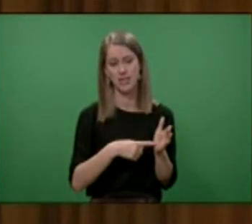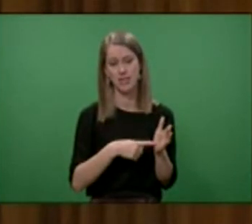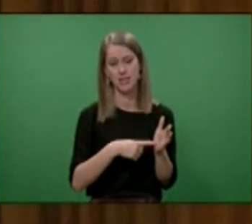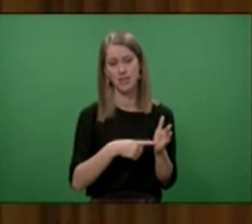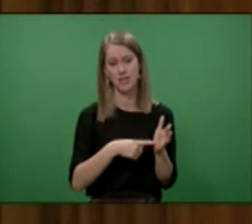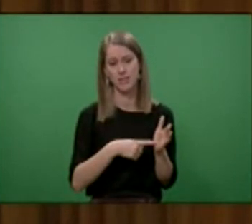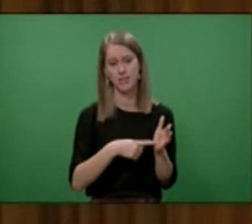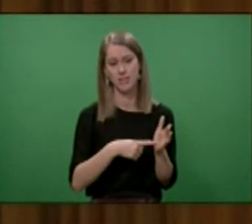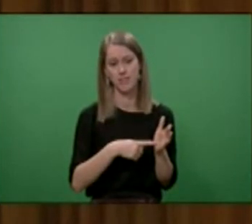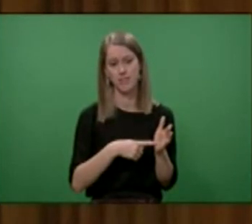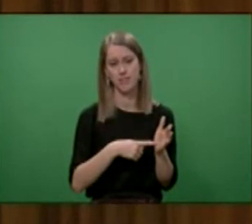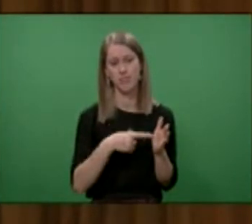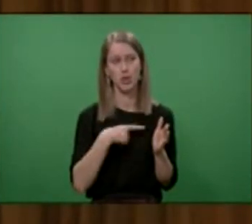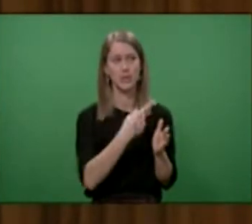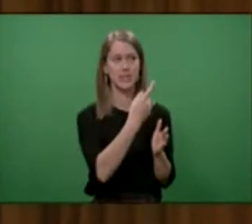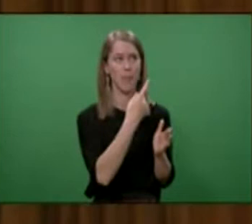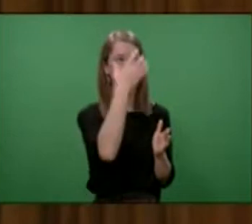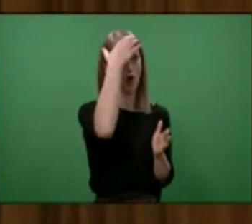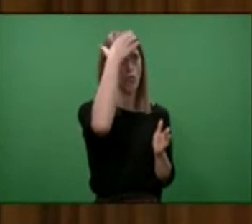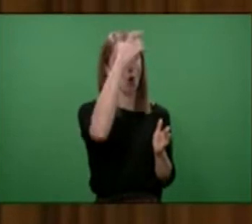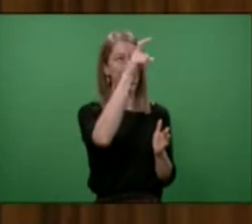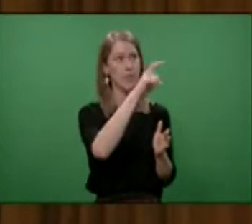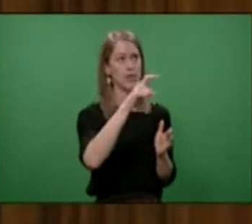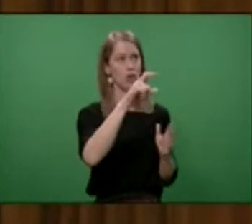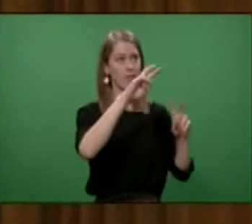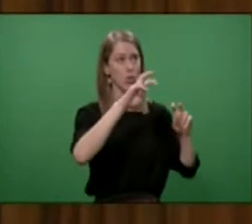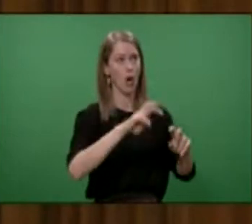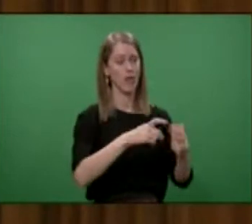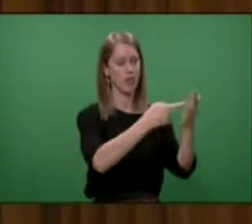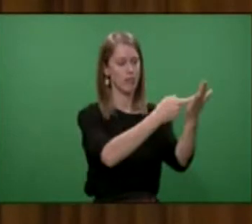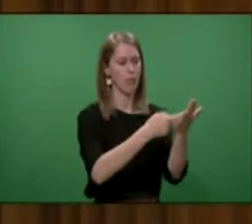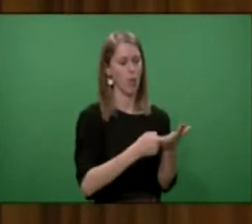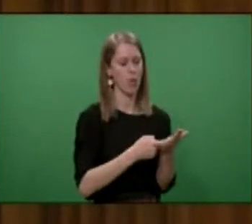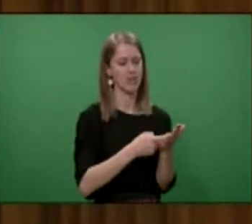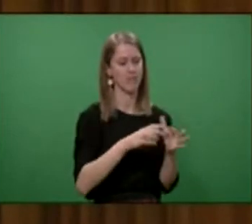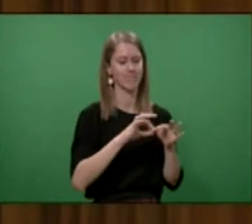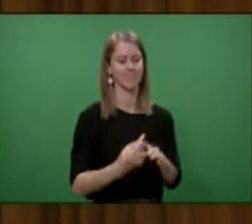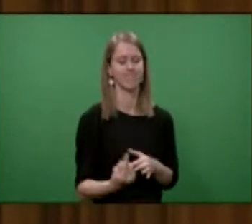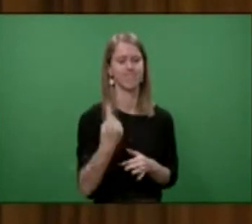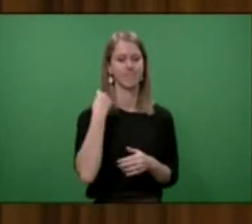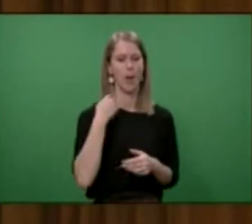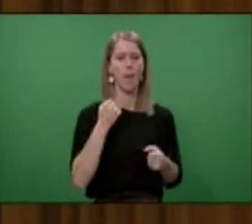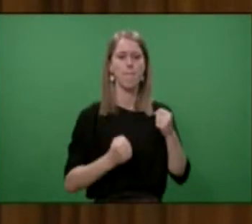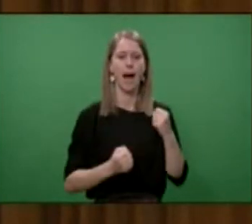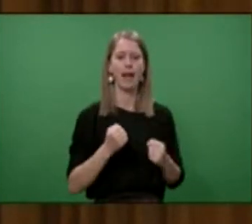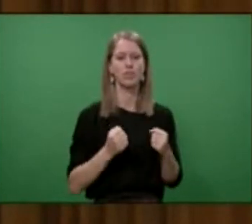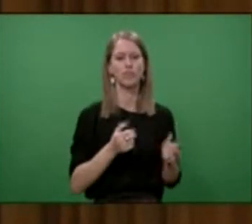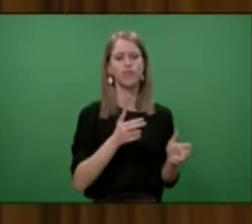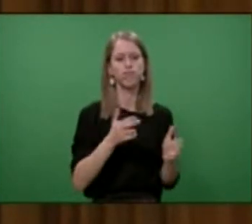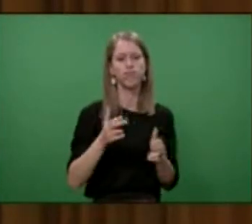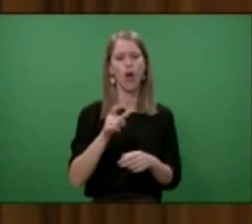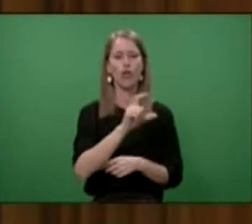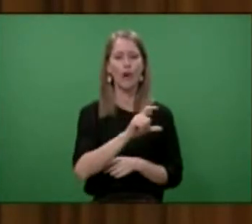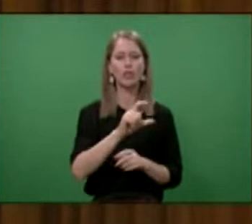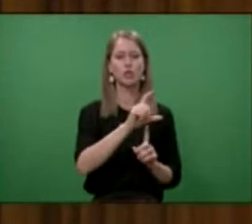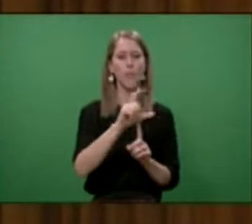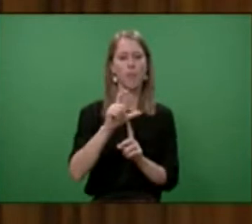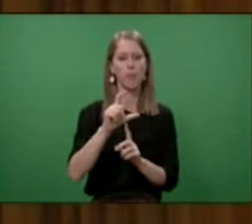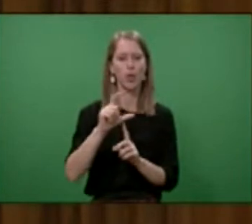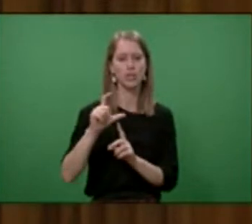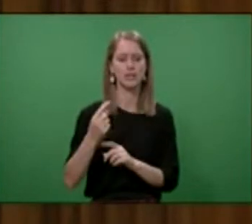respond to the report of the Royal Commission of Inquiry into the terrorist attack on the Christchurch mosques on